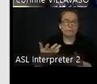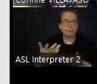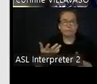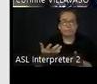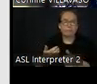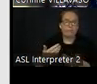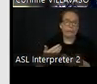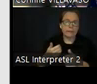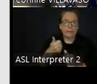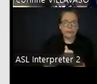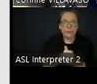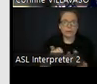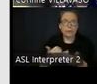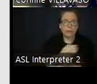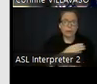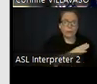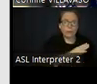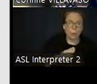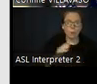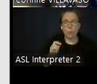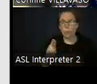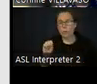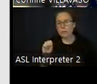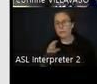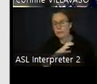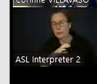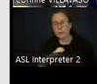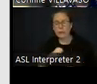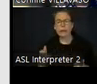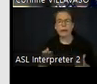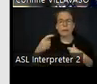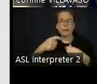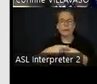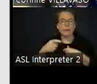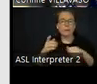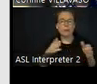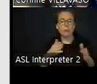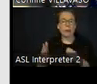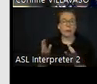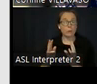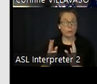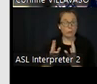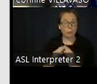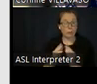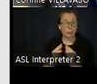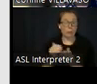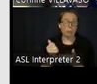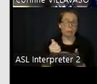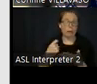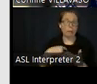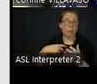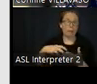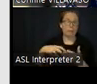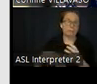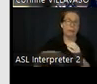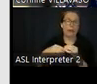new board or subcommittees of boards are planning to meet, which would then be able to better hone us in on the absences, because I